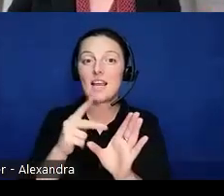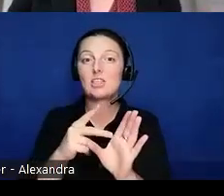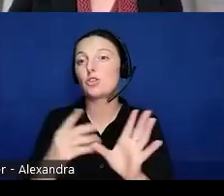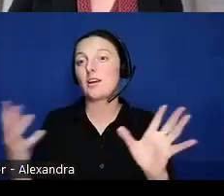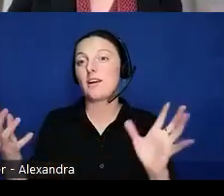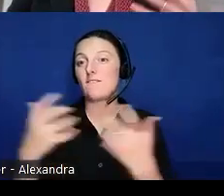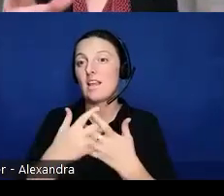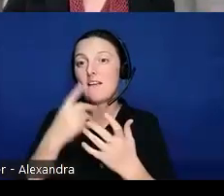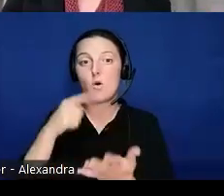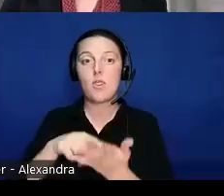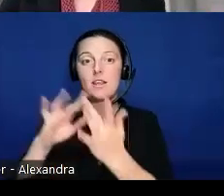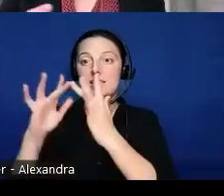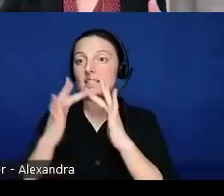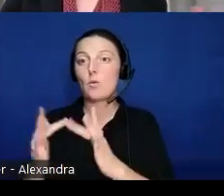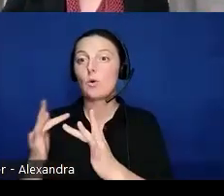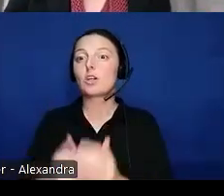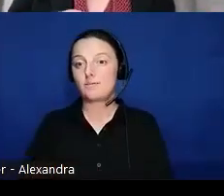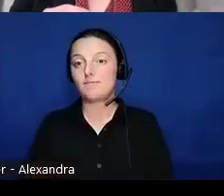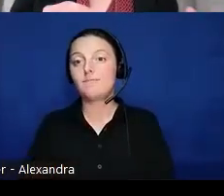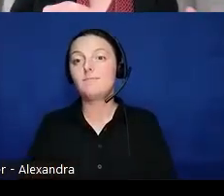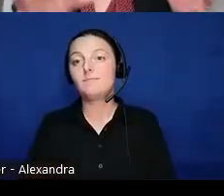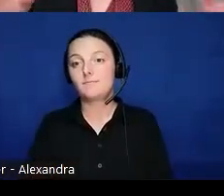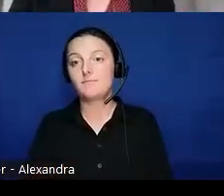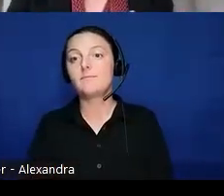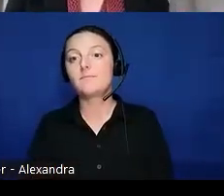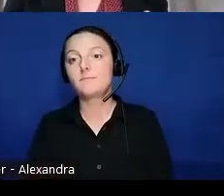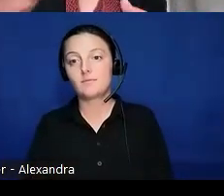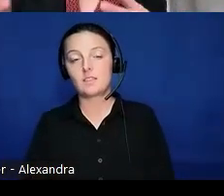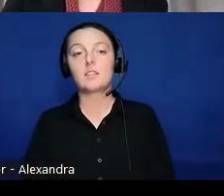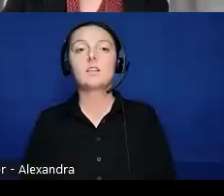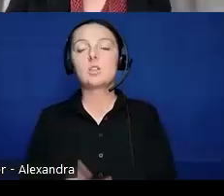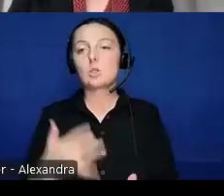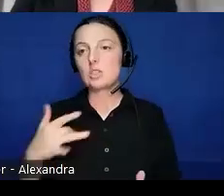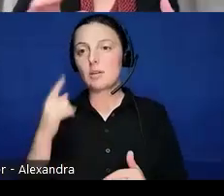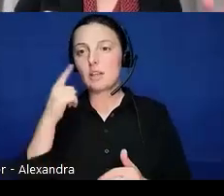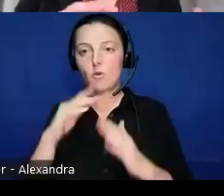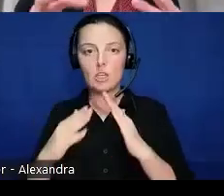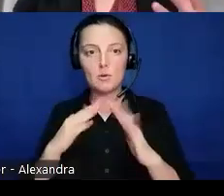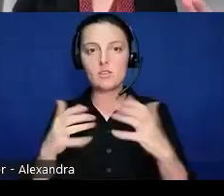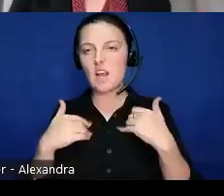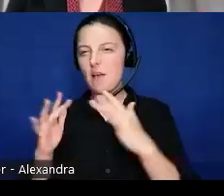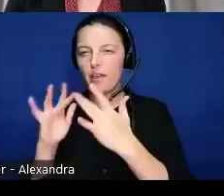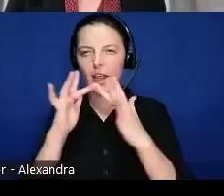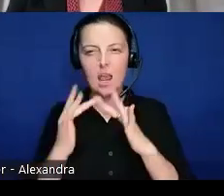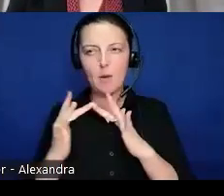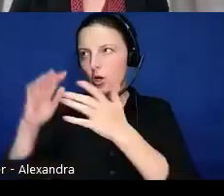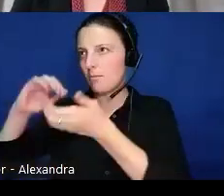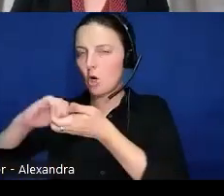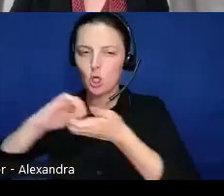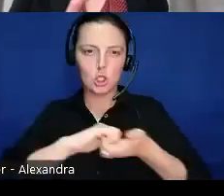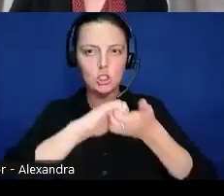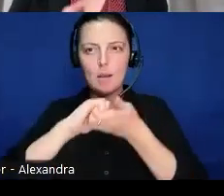case in communities that have this, is that there's this network and partnership between different entities providing some of these essential services,